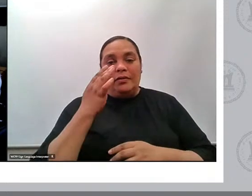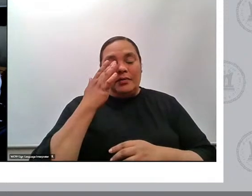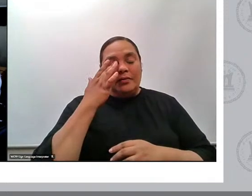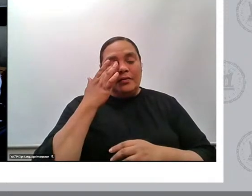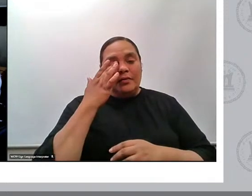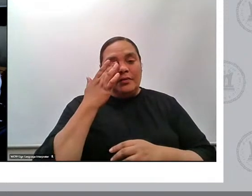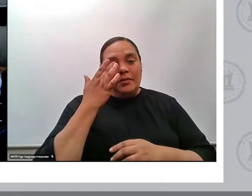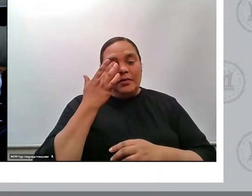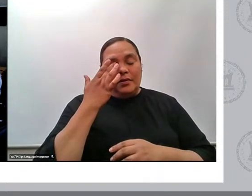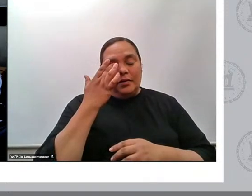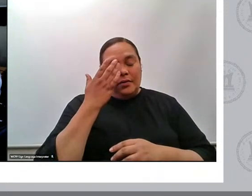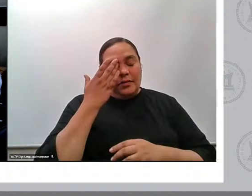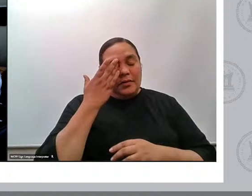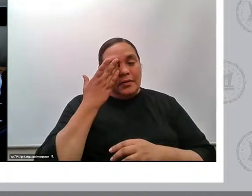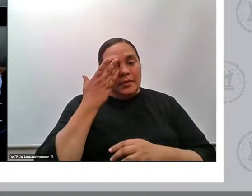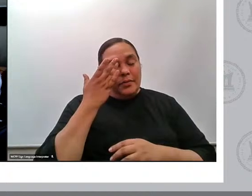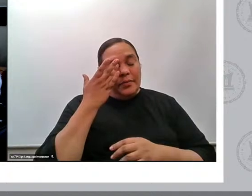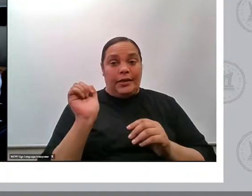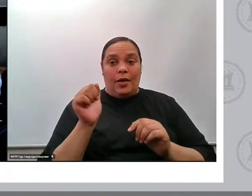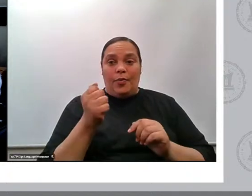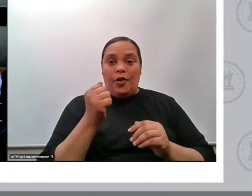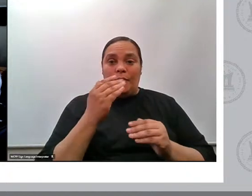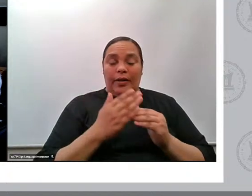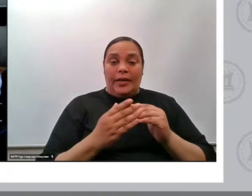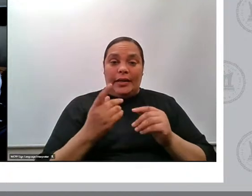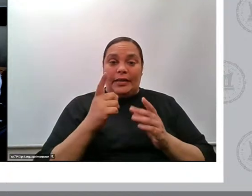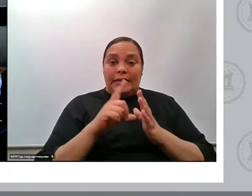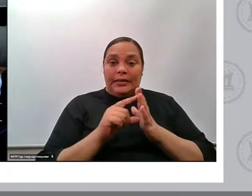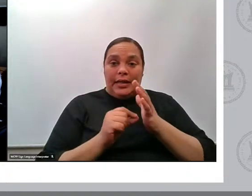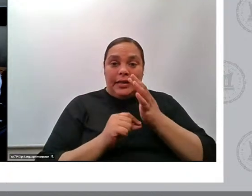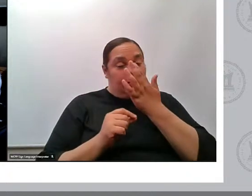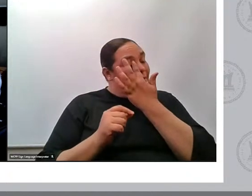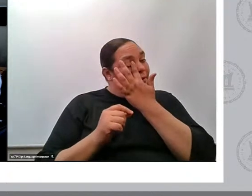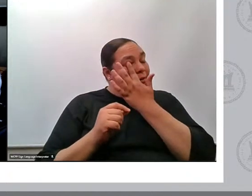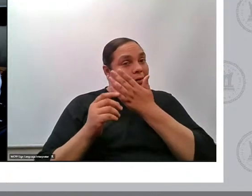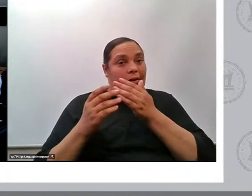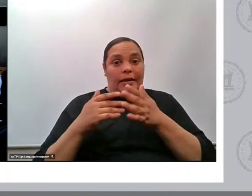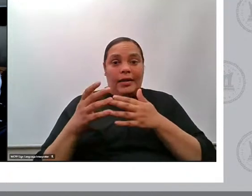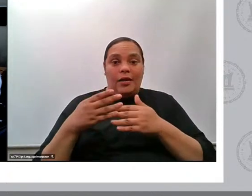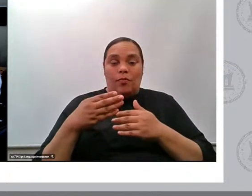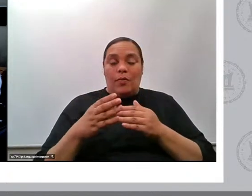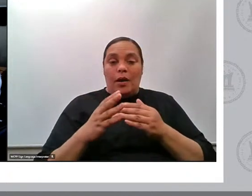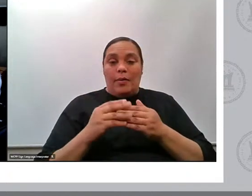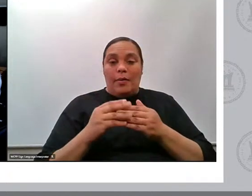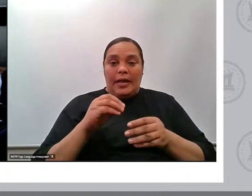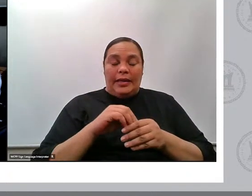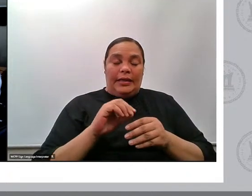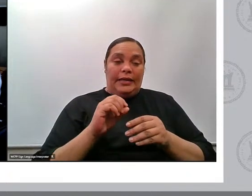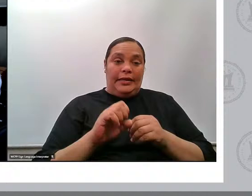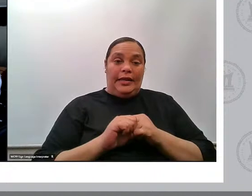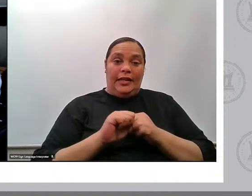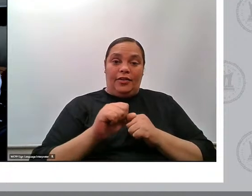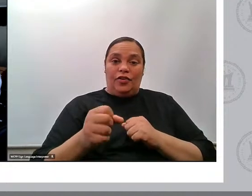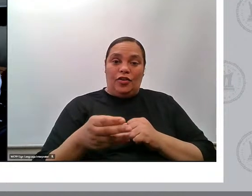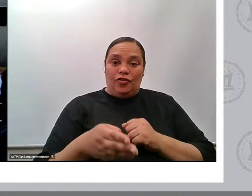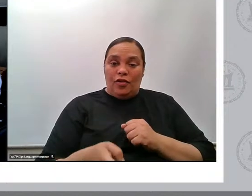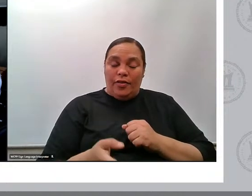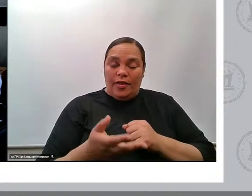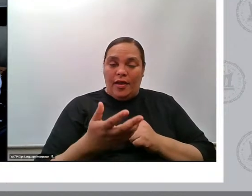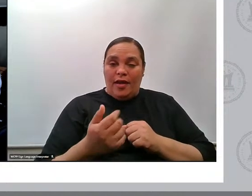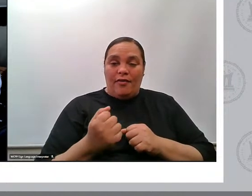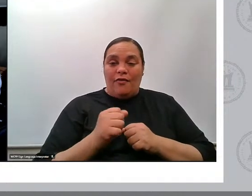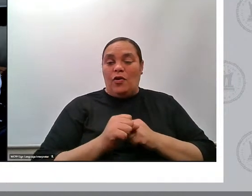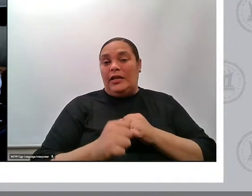terms of the appointment end date, are any of the existing members within the extension or extended year